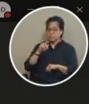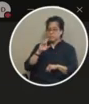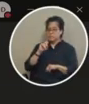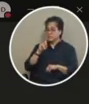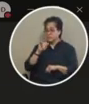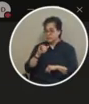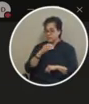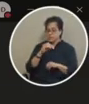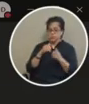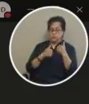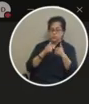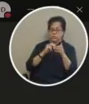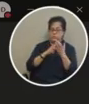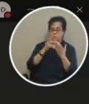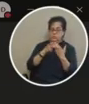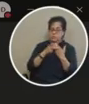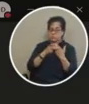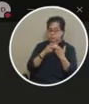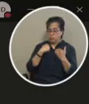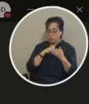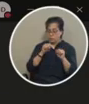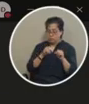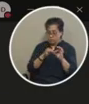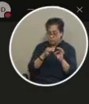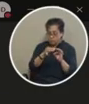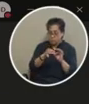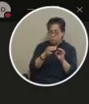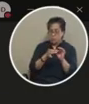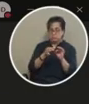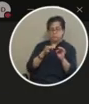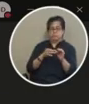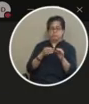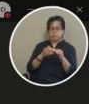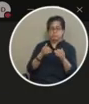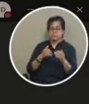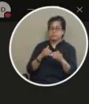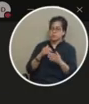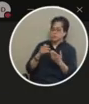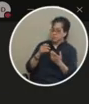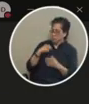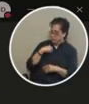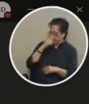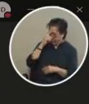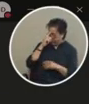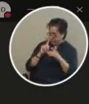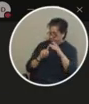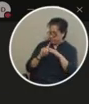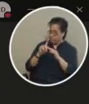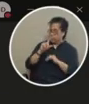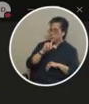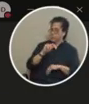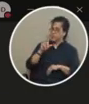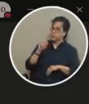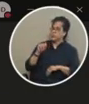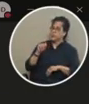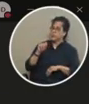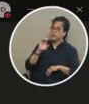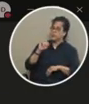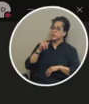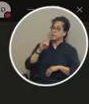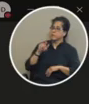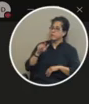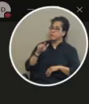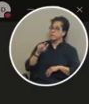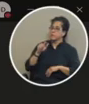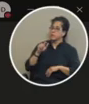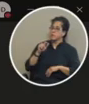which projects we really need to push forward. I could tell you, off the top of my head, as an example, the 2020 capital plan had